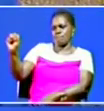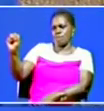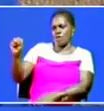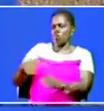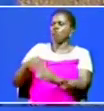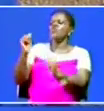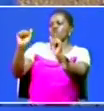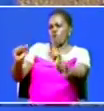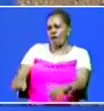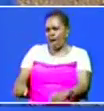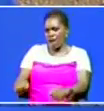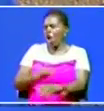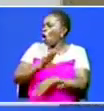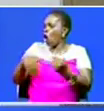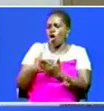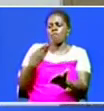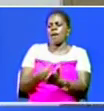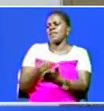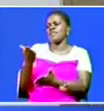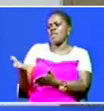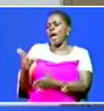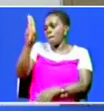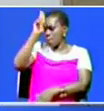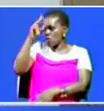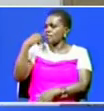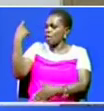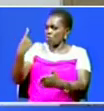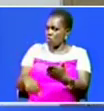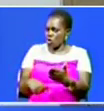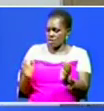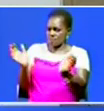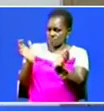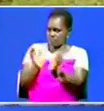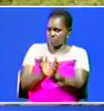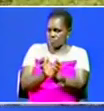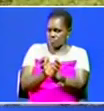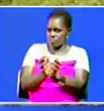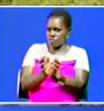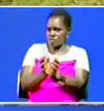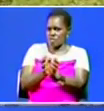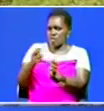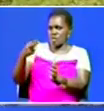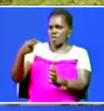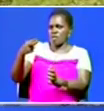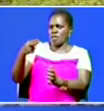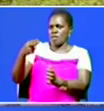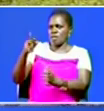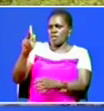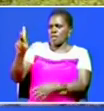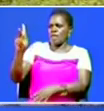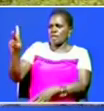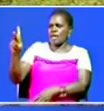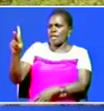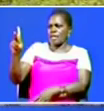and withdraw all the money that is there. According to police, those arrested are Hilary Ngeno, a KK security